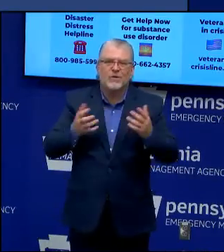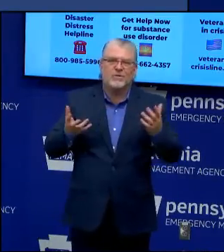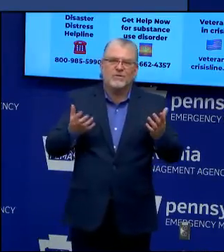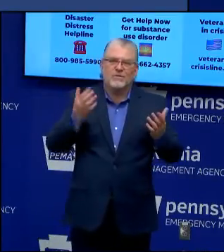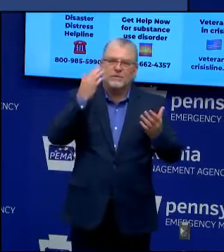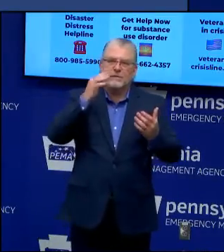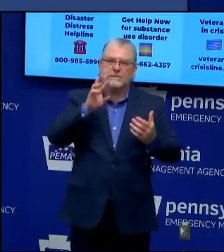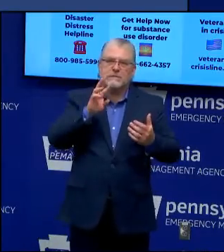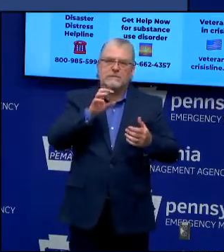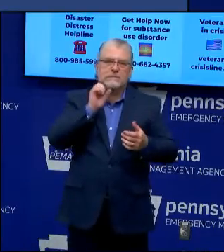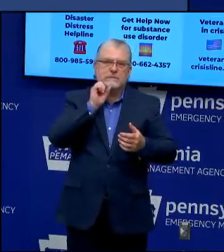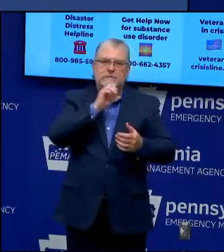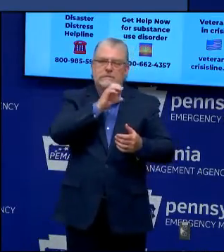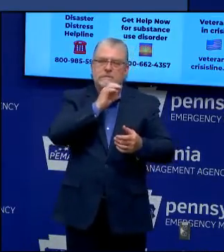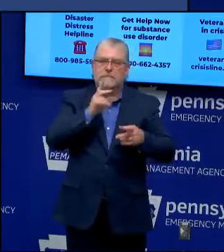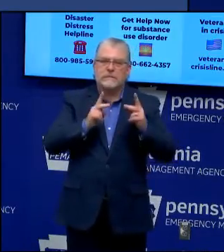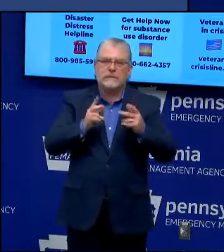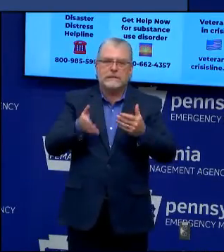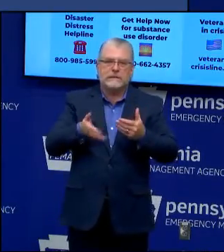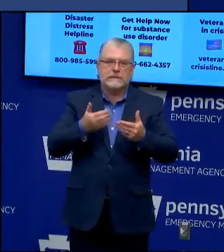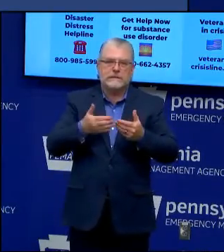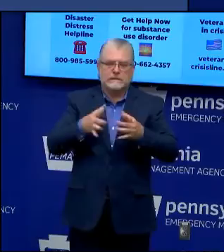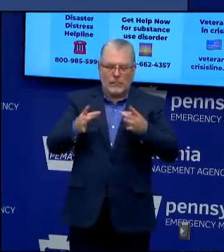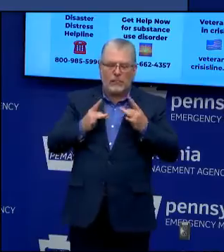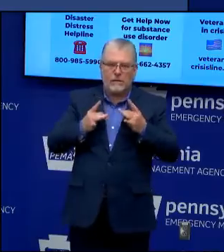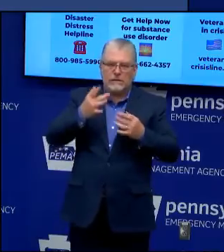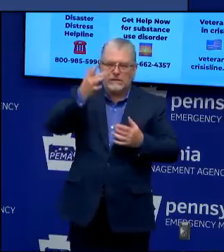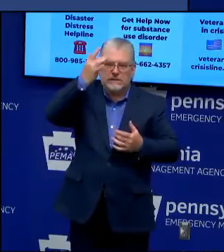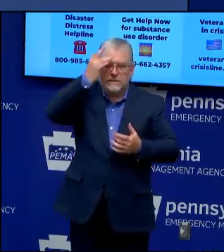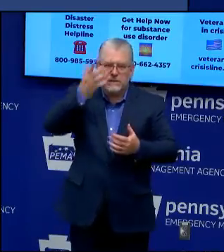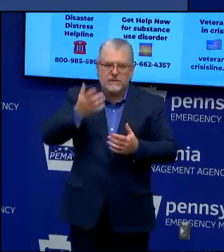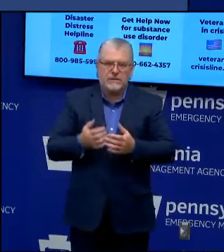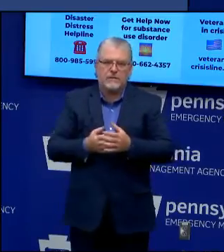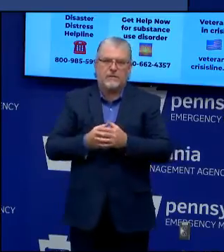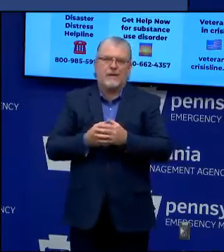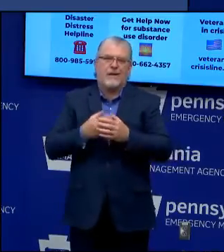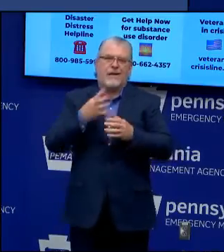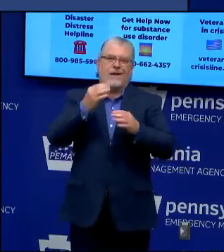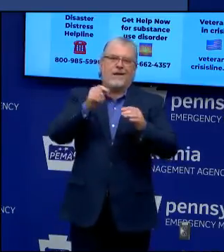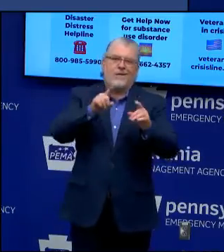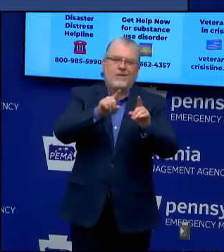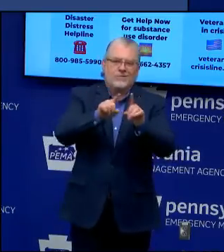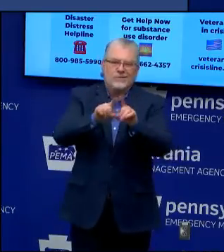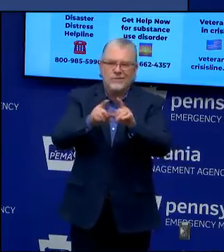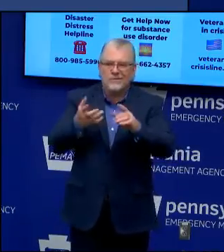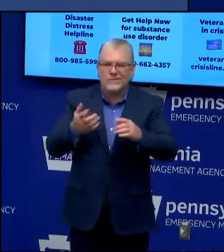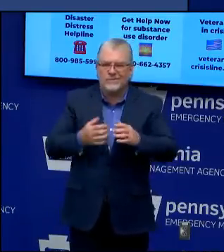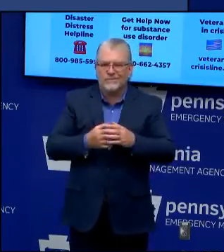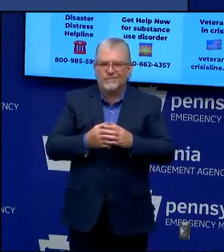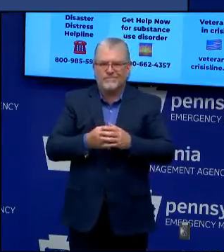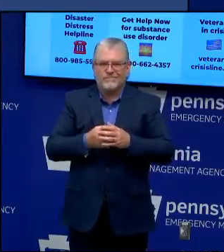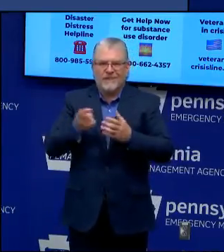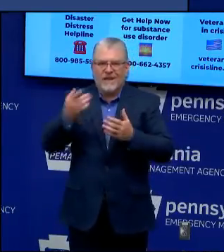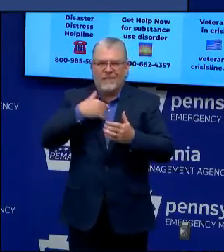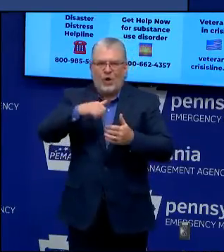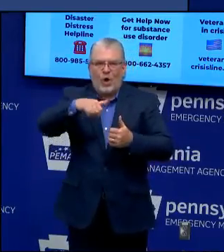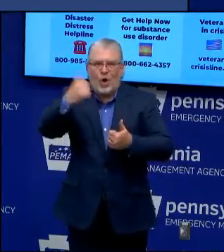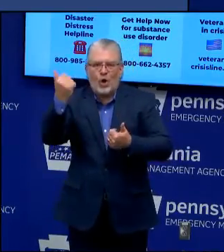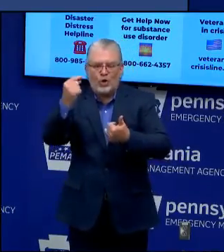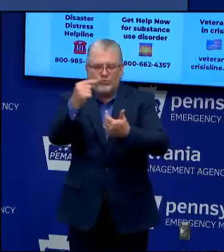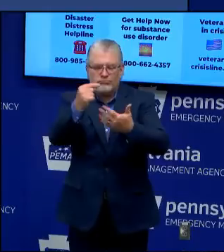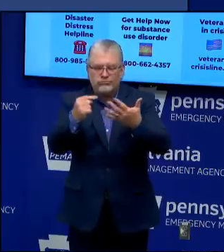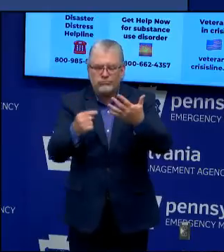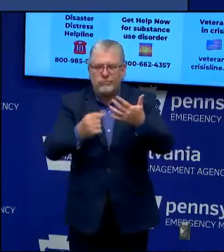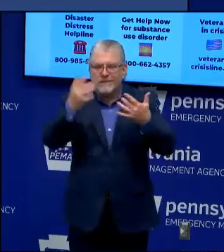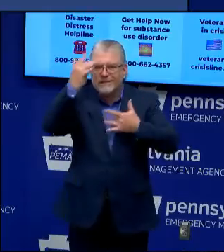COVID-19. There are many patients with comorbidities or other medical conditions, such as heart disease, lung disease, diabetes,